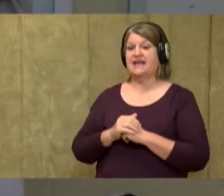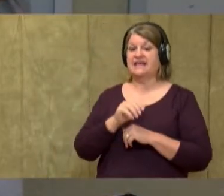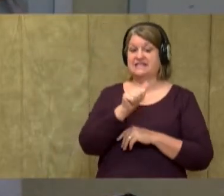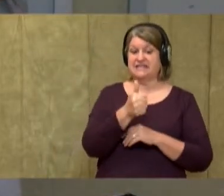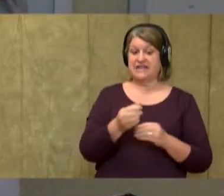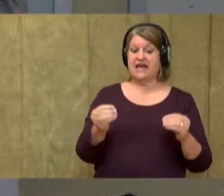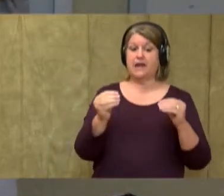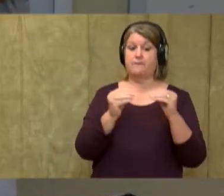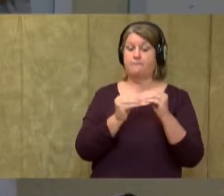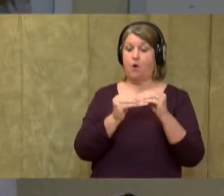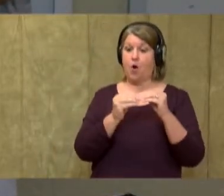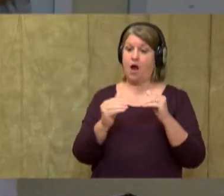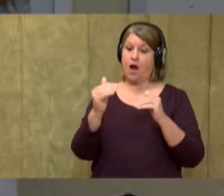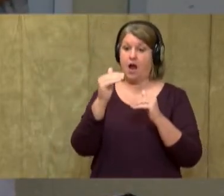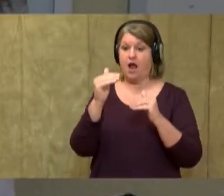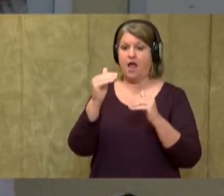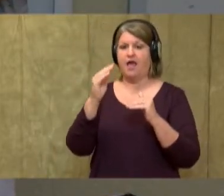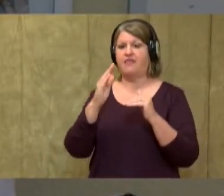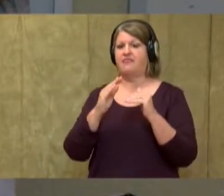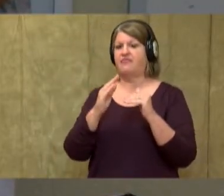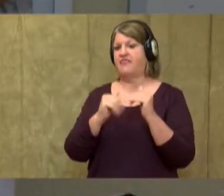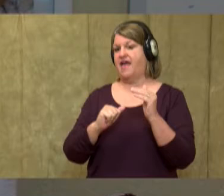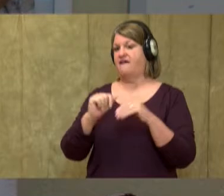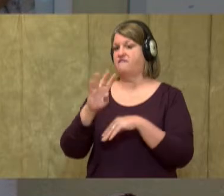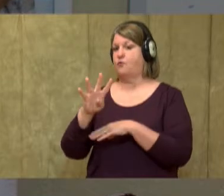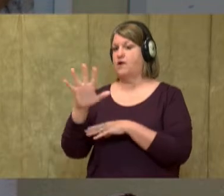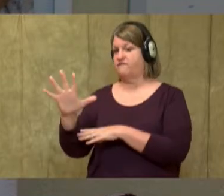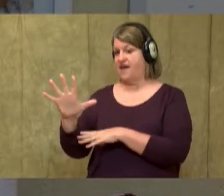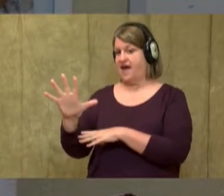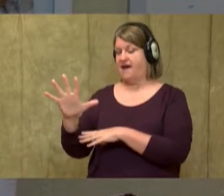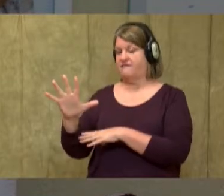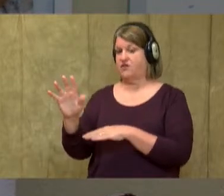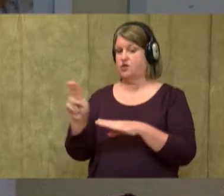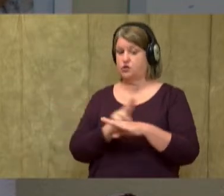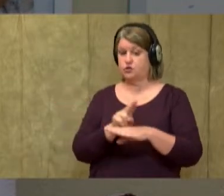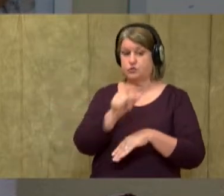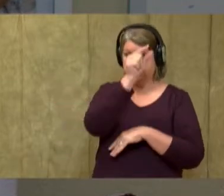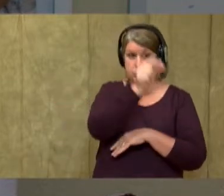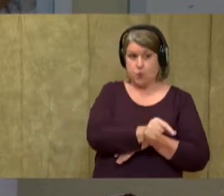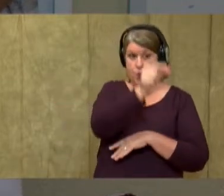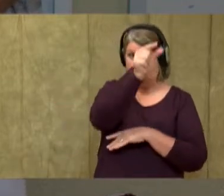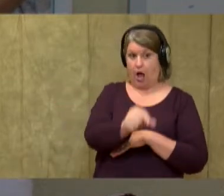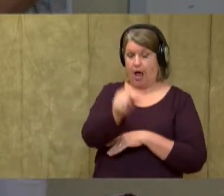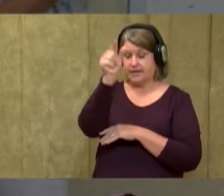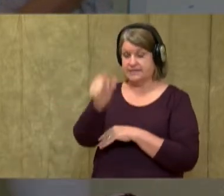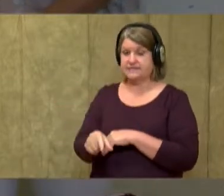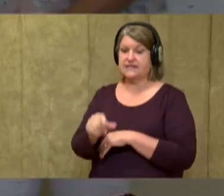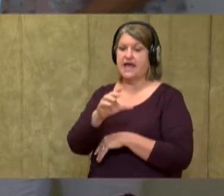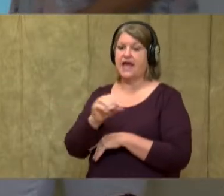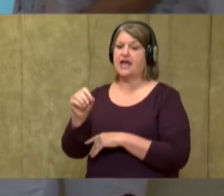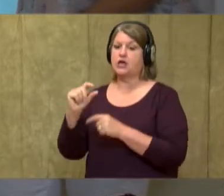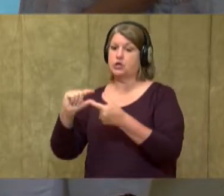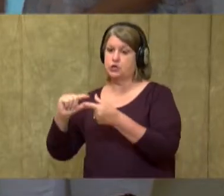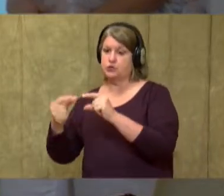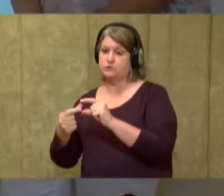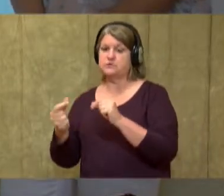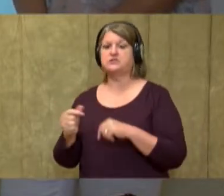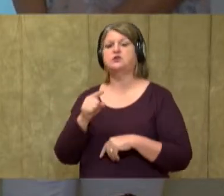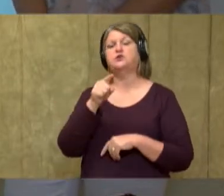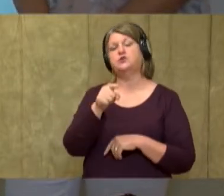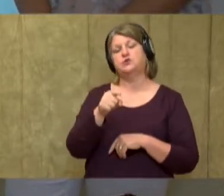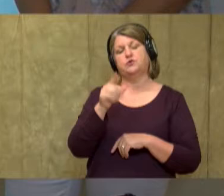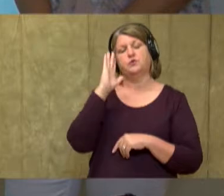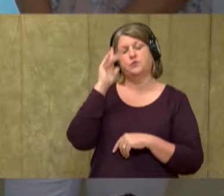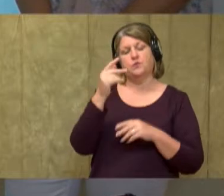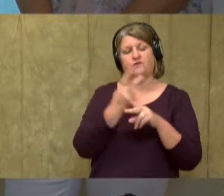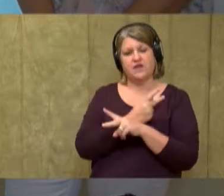it, the illustration for you for 10 more 45 using the rods and the cubes. And you're going to do 10 more than